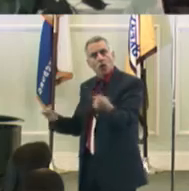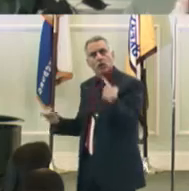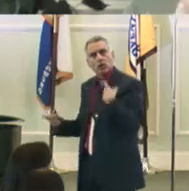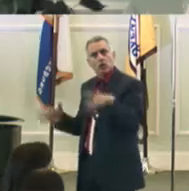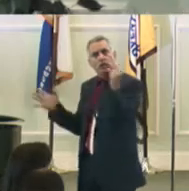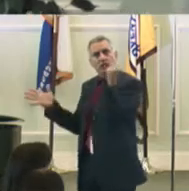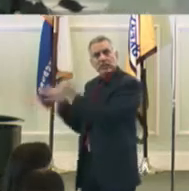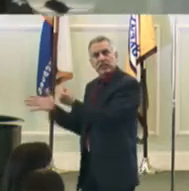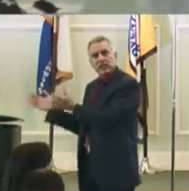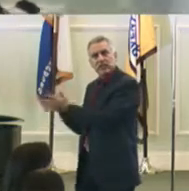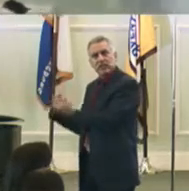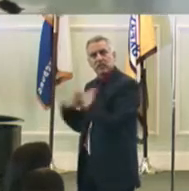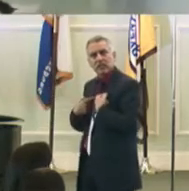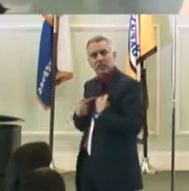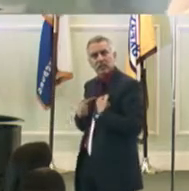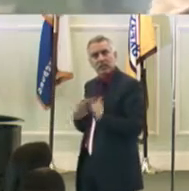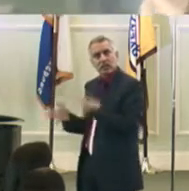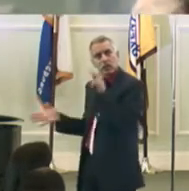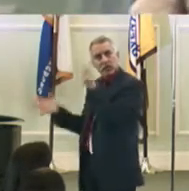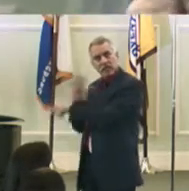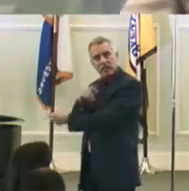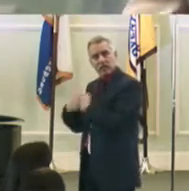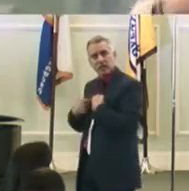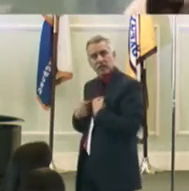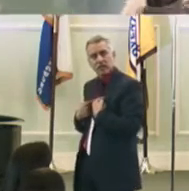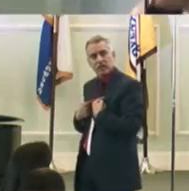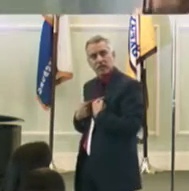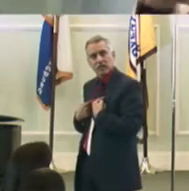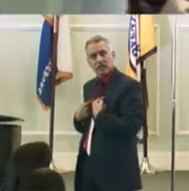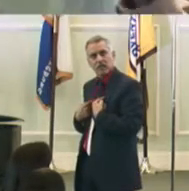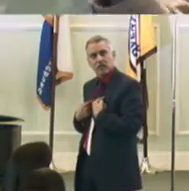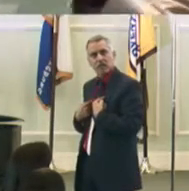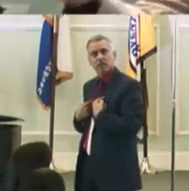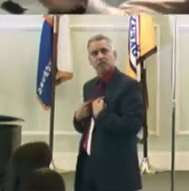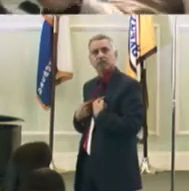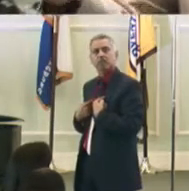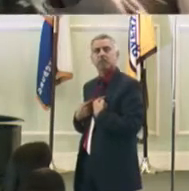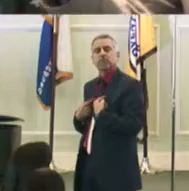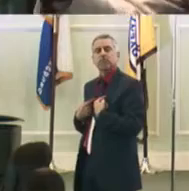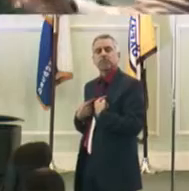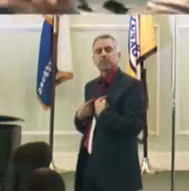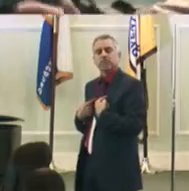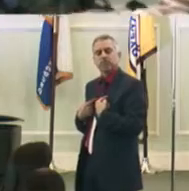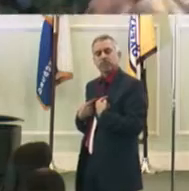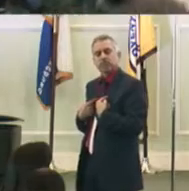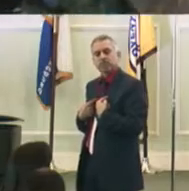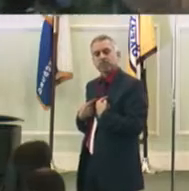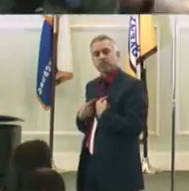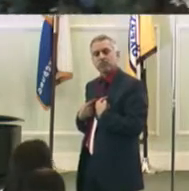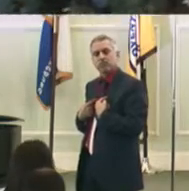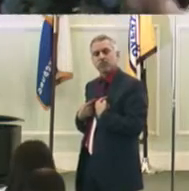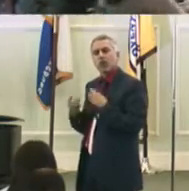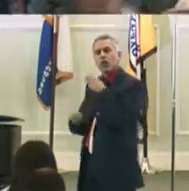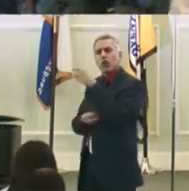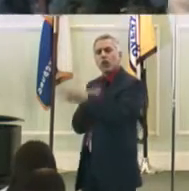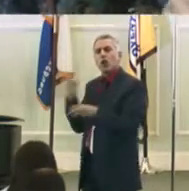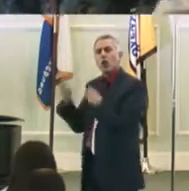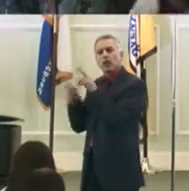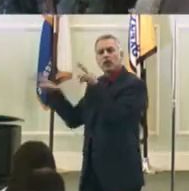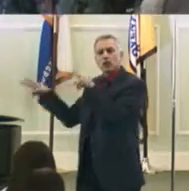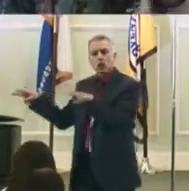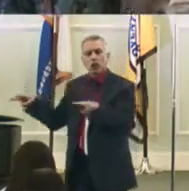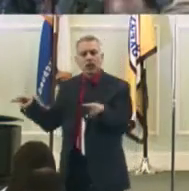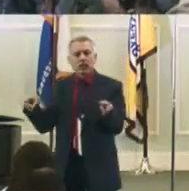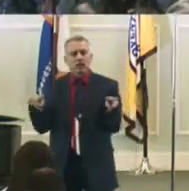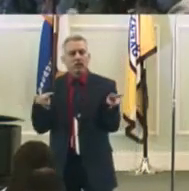function in that mode, we have a message to tell people during a period where the world is looking at the fact that Jesus lived and died,